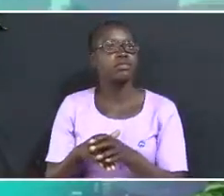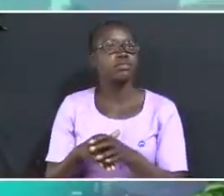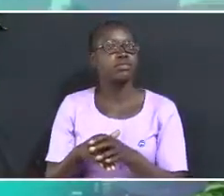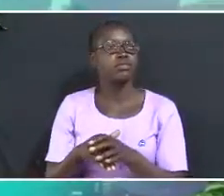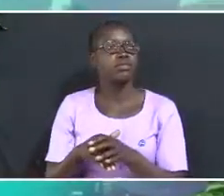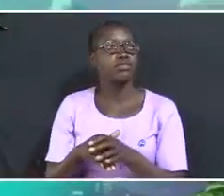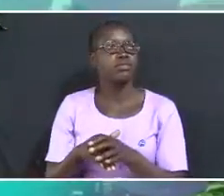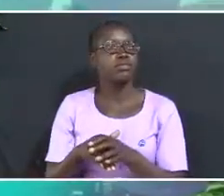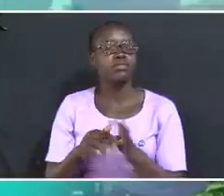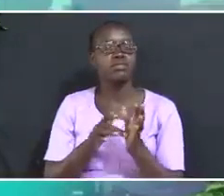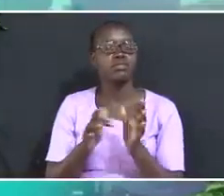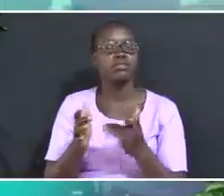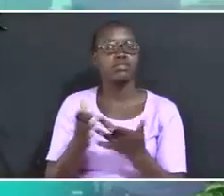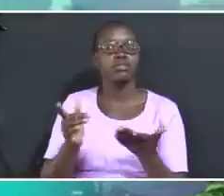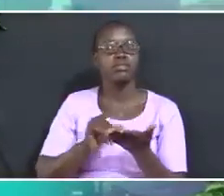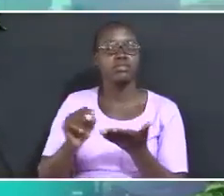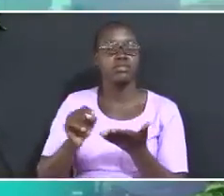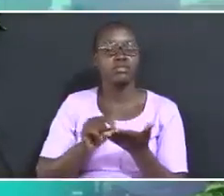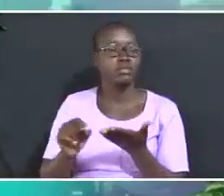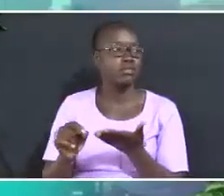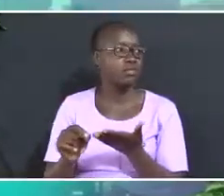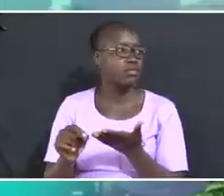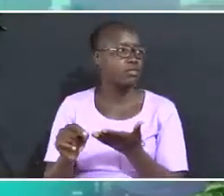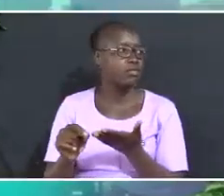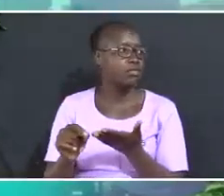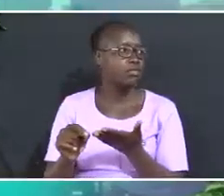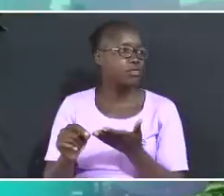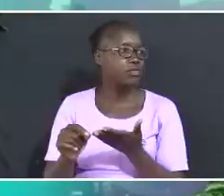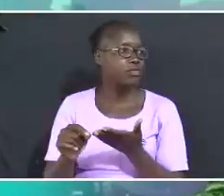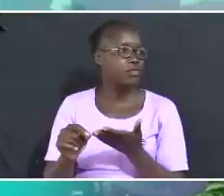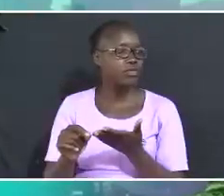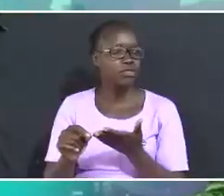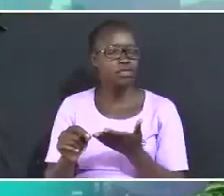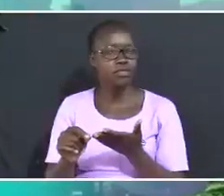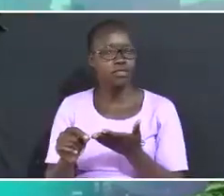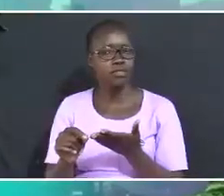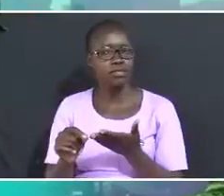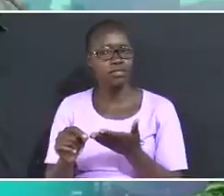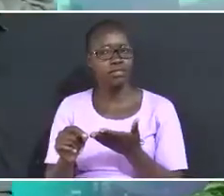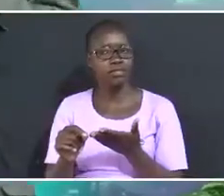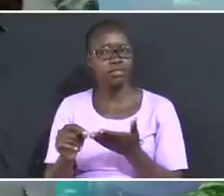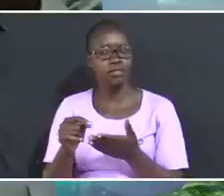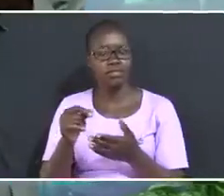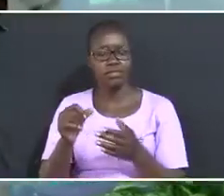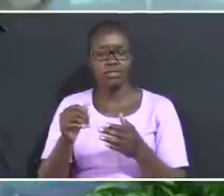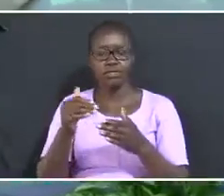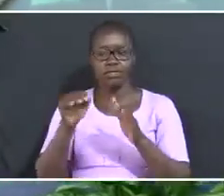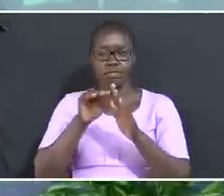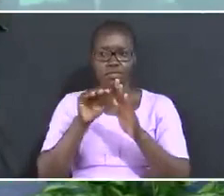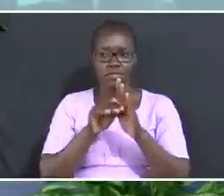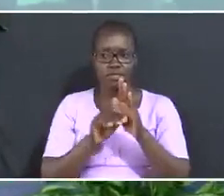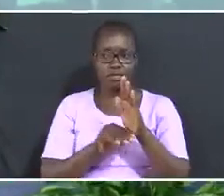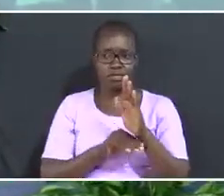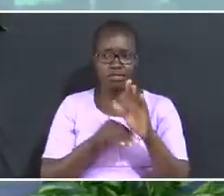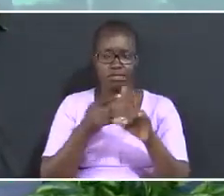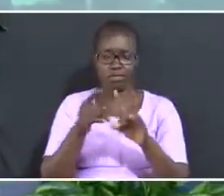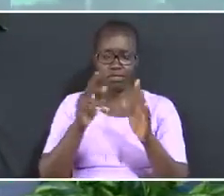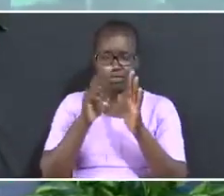you know, the Bible is not written sequentially. But when you